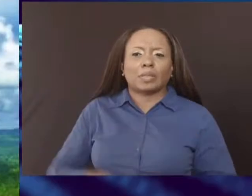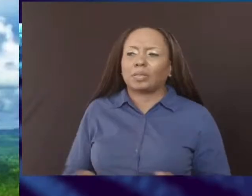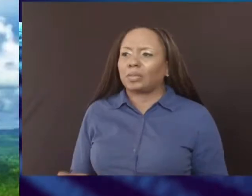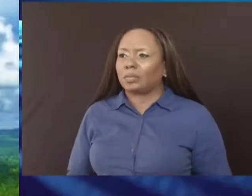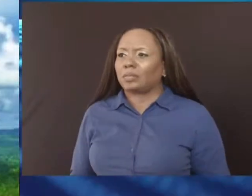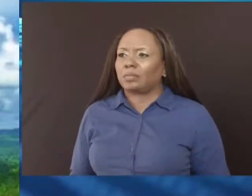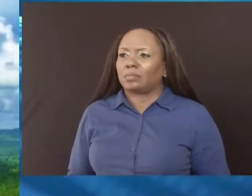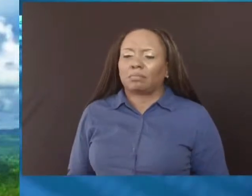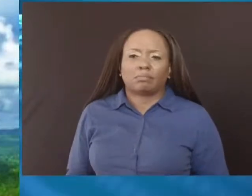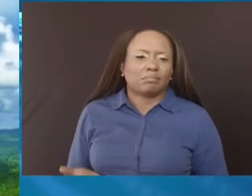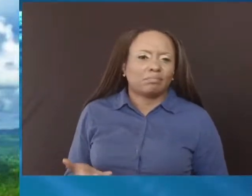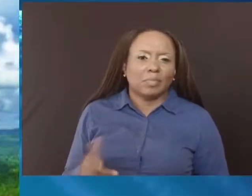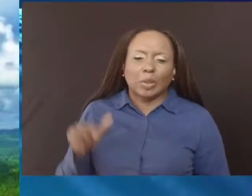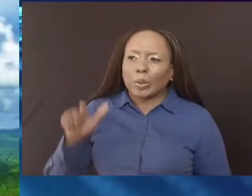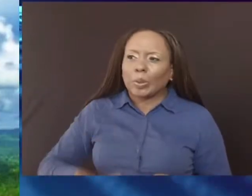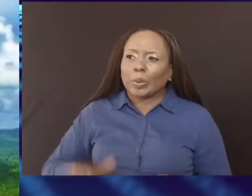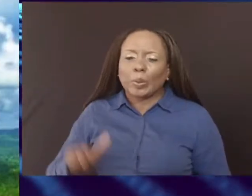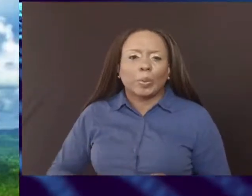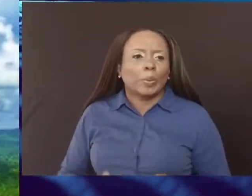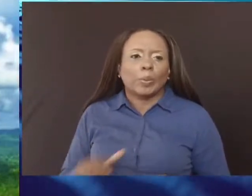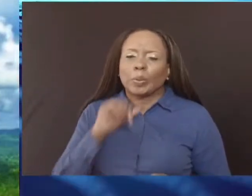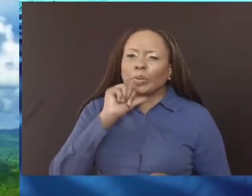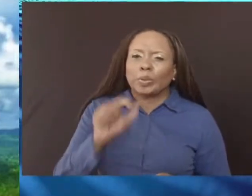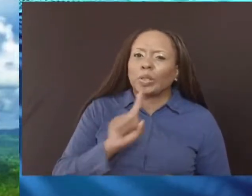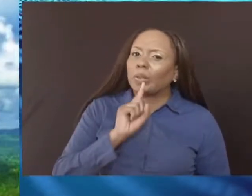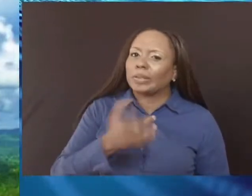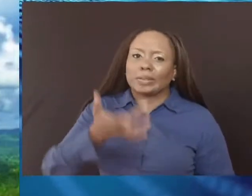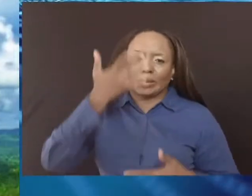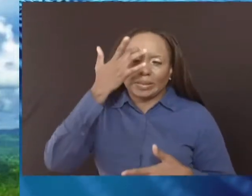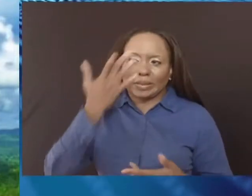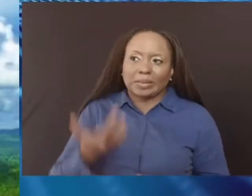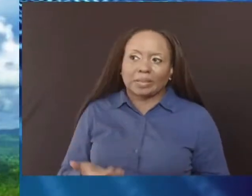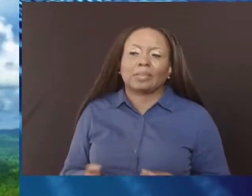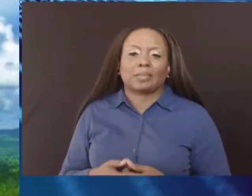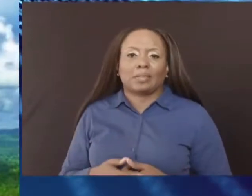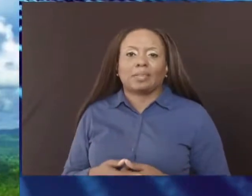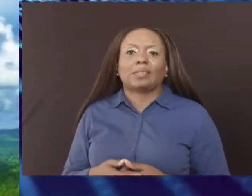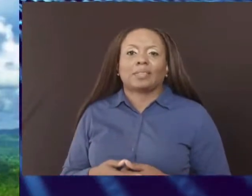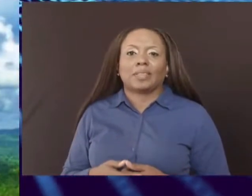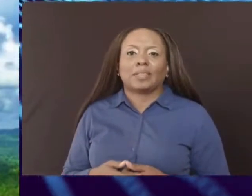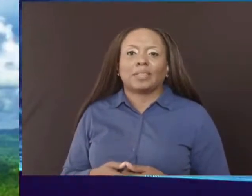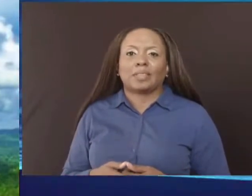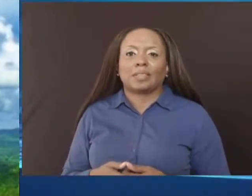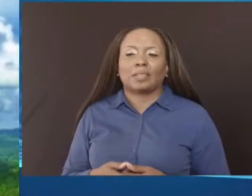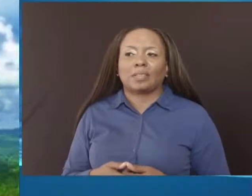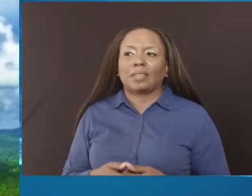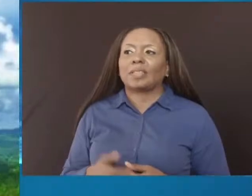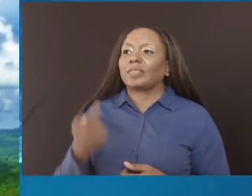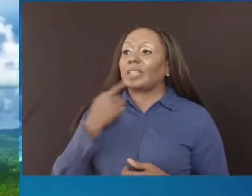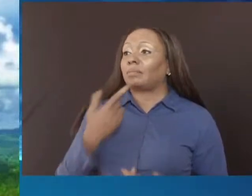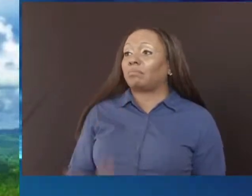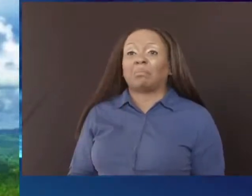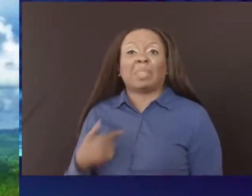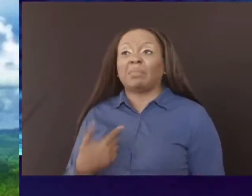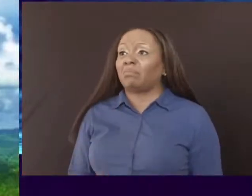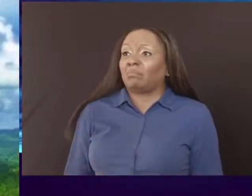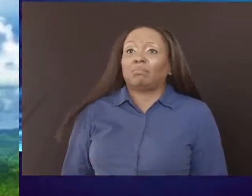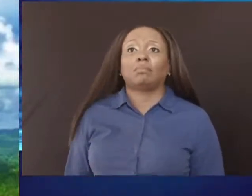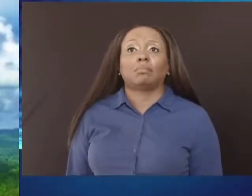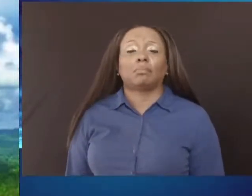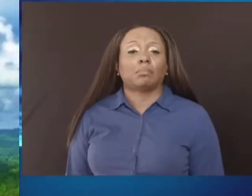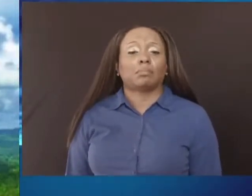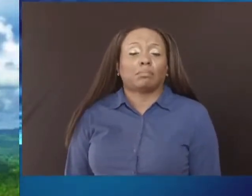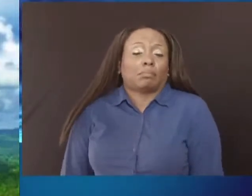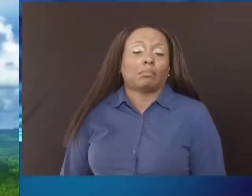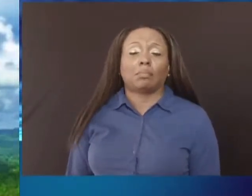who's most likely not having any symptoms, is the head person who will say, well, I don't feel any way, I don't